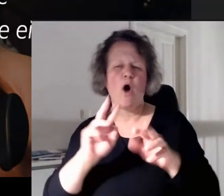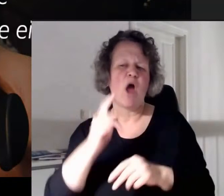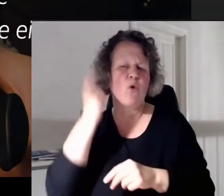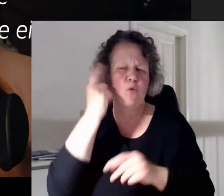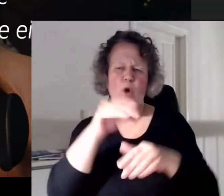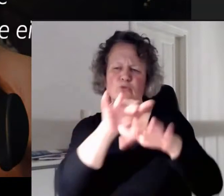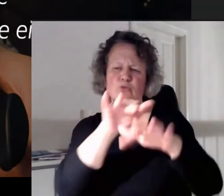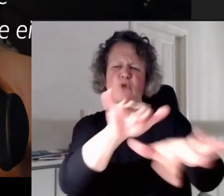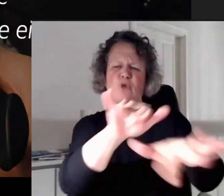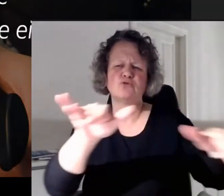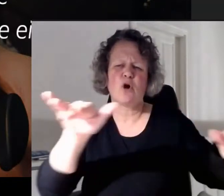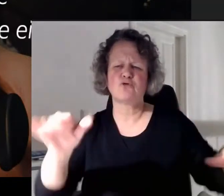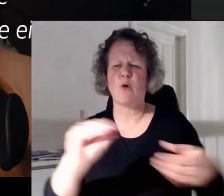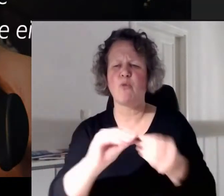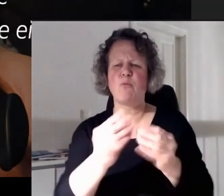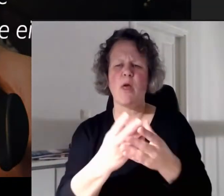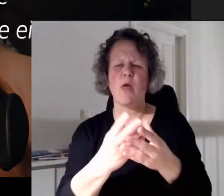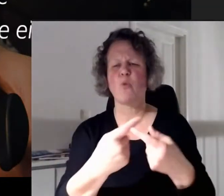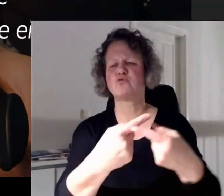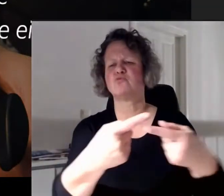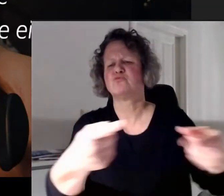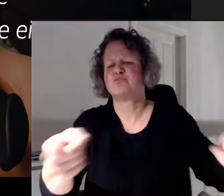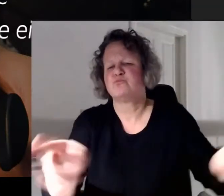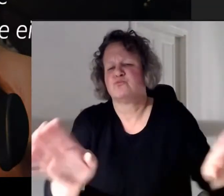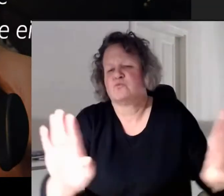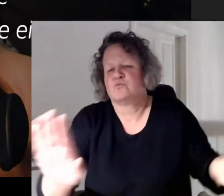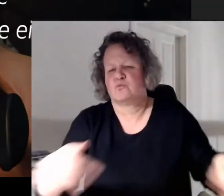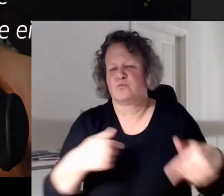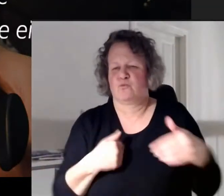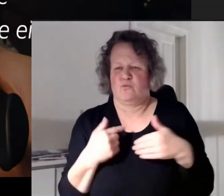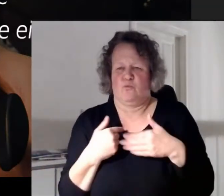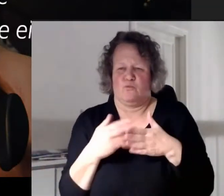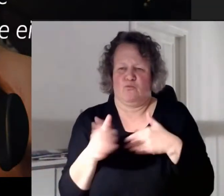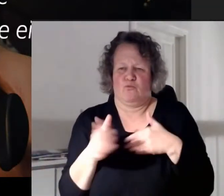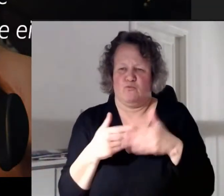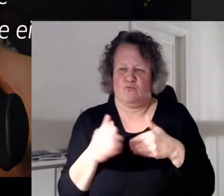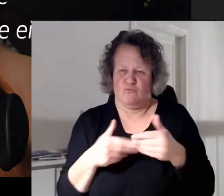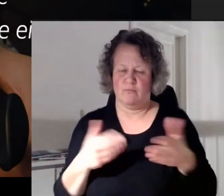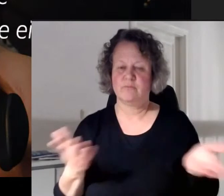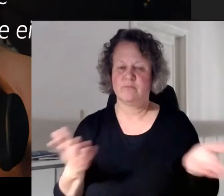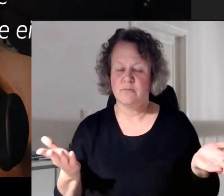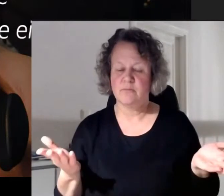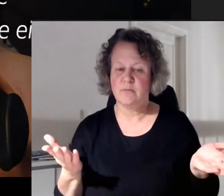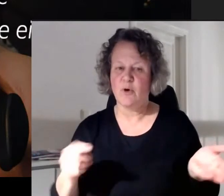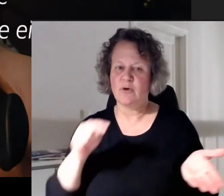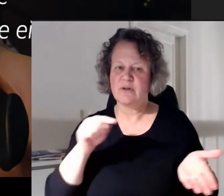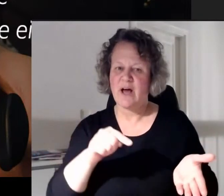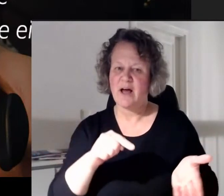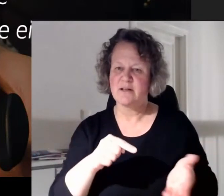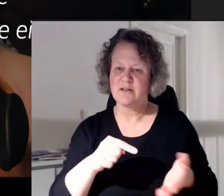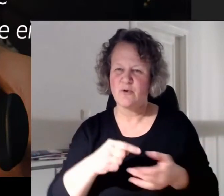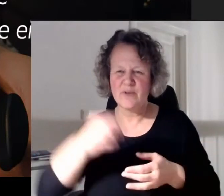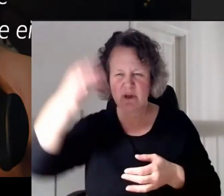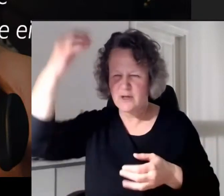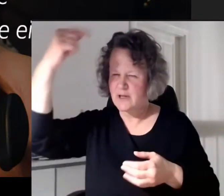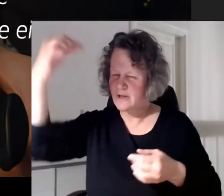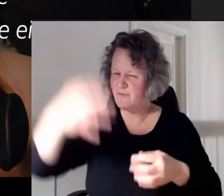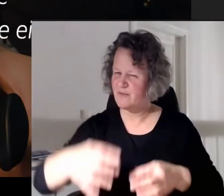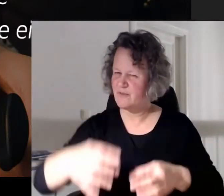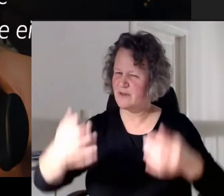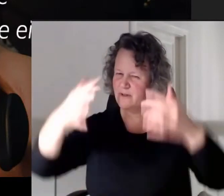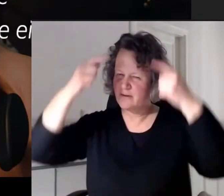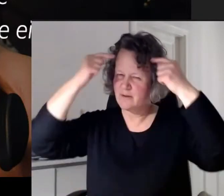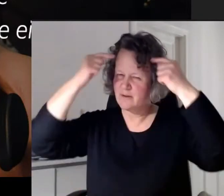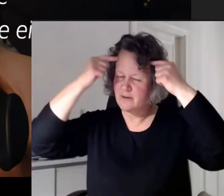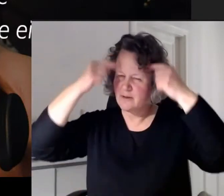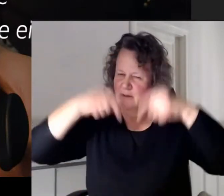change, and I said, okay, there will be somebody who is dealing with it, who is solving the problem. And when something has